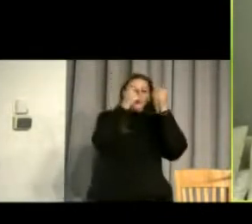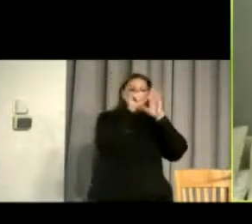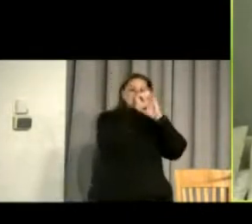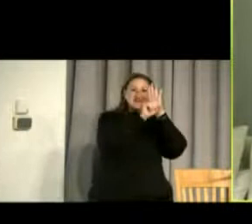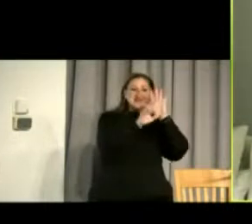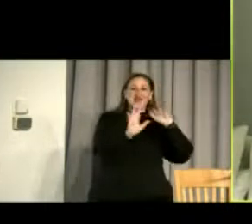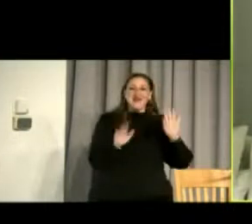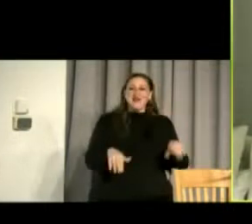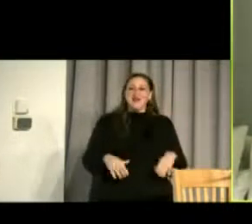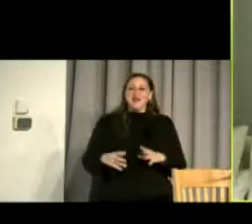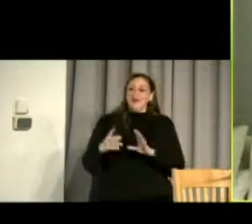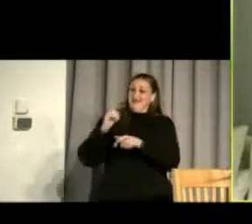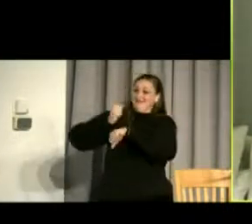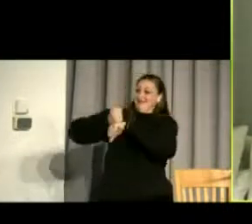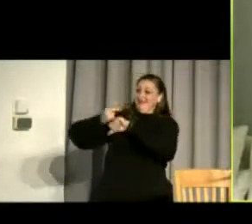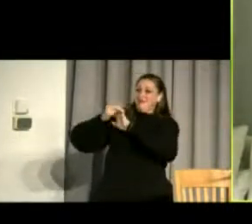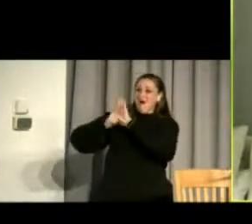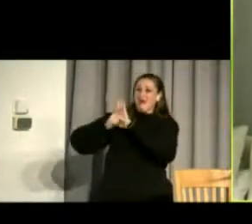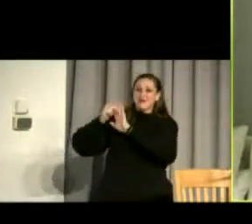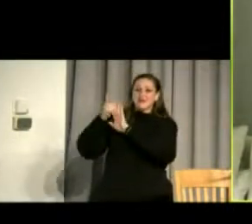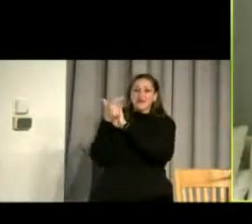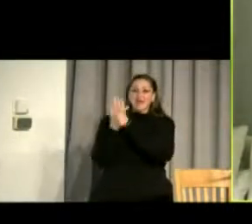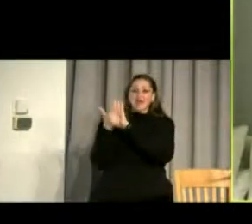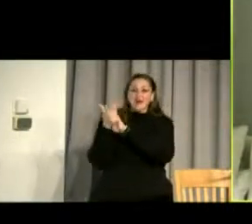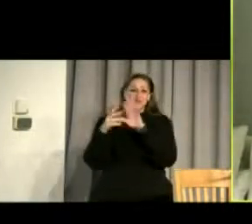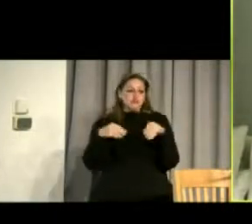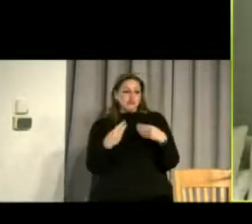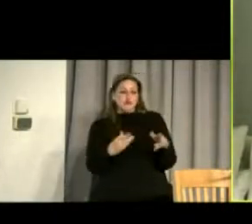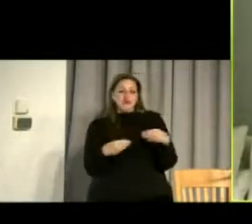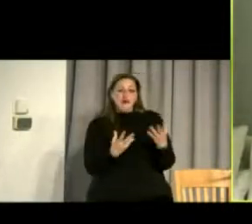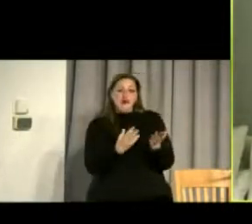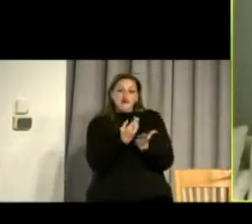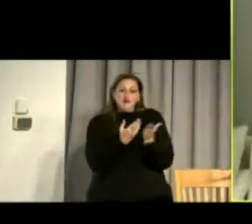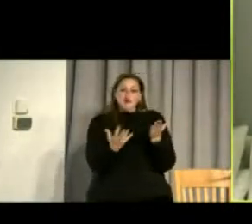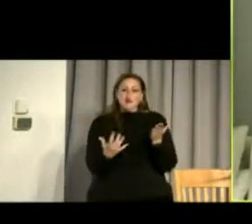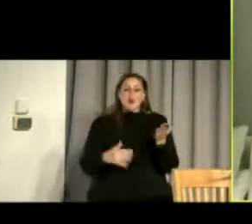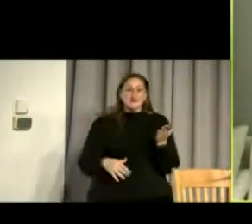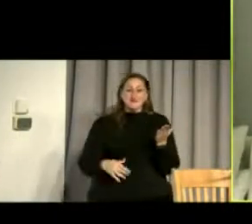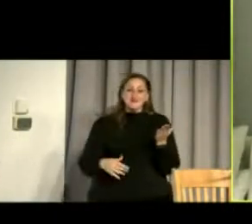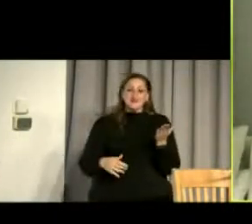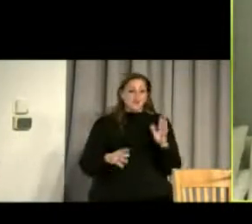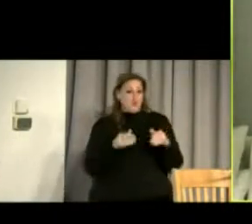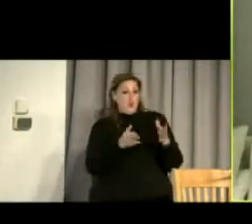one, create policies and practices and provide resources